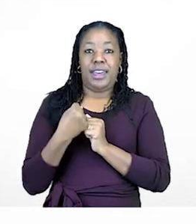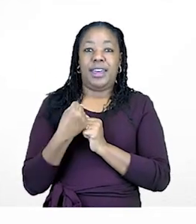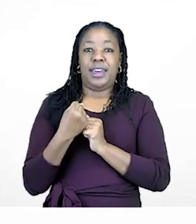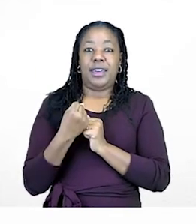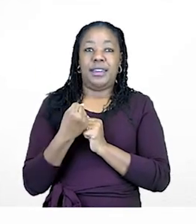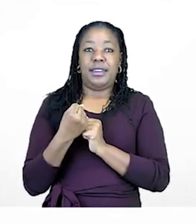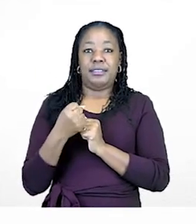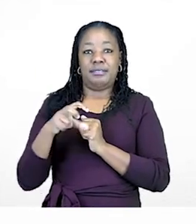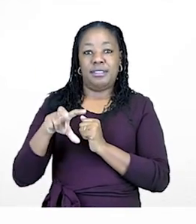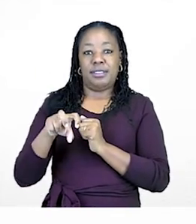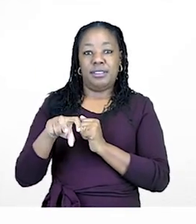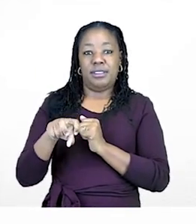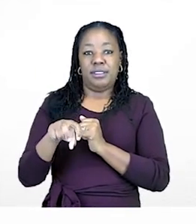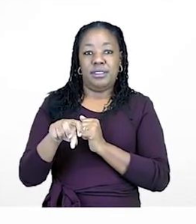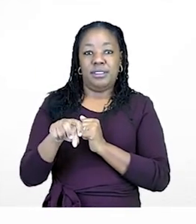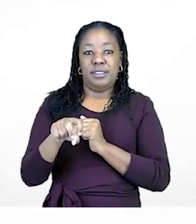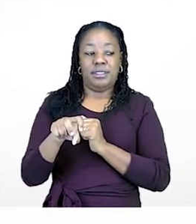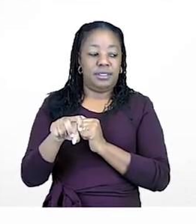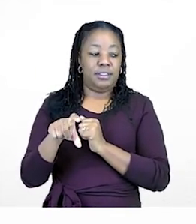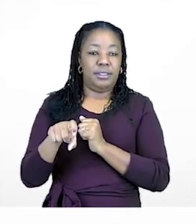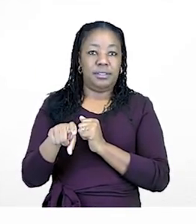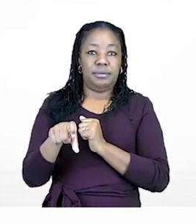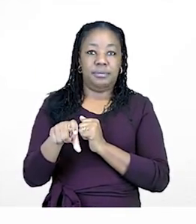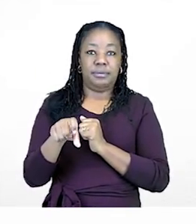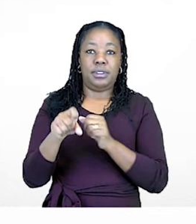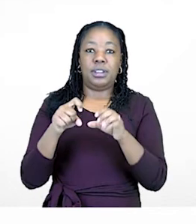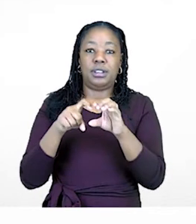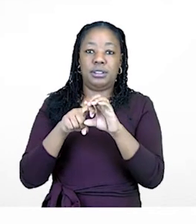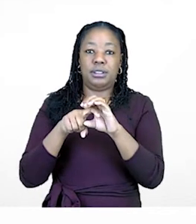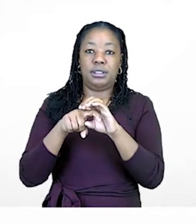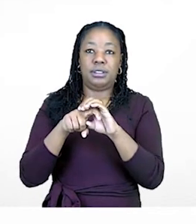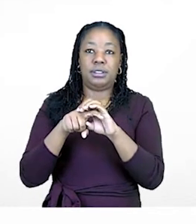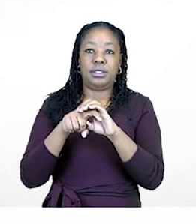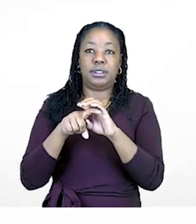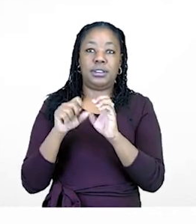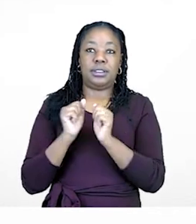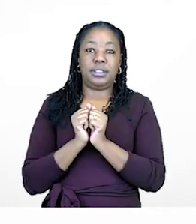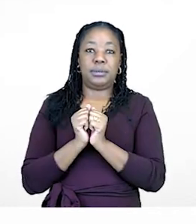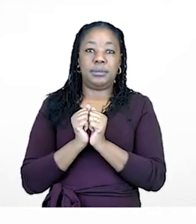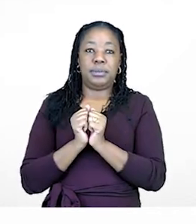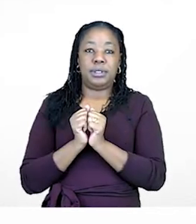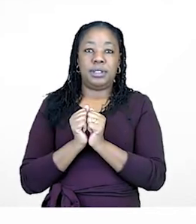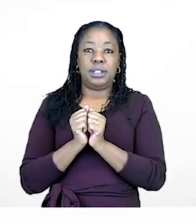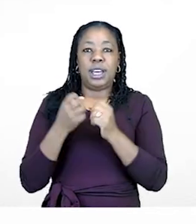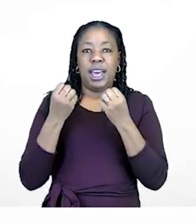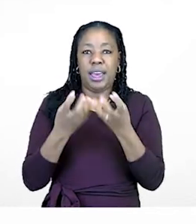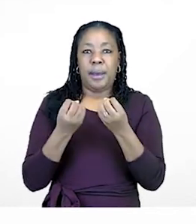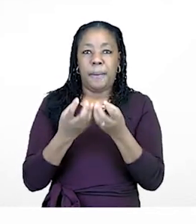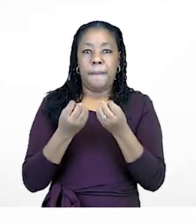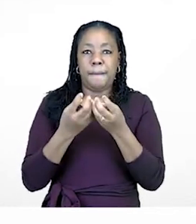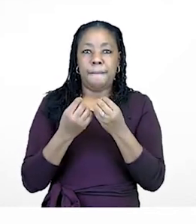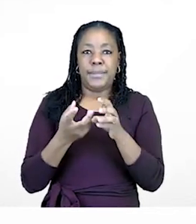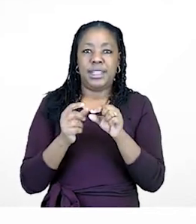creature. This creature, we will call it a caterpillar. A caterpillar has many, many legs, and it is